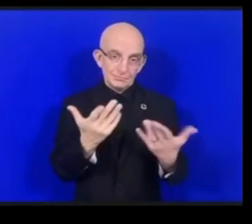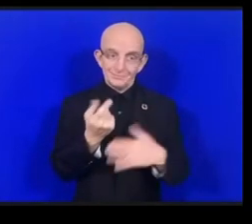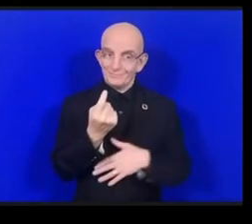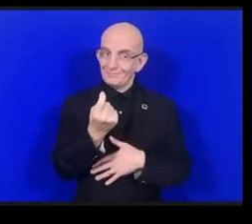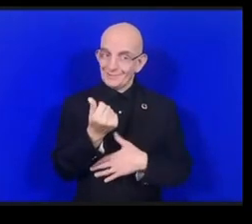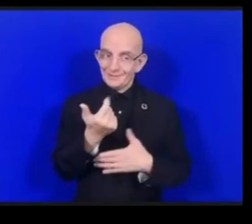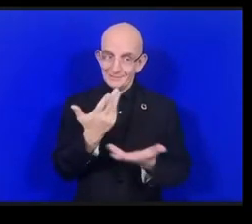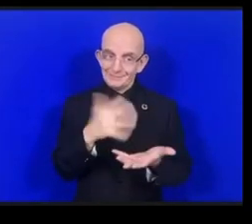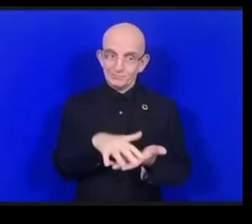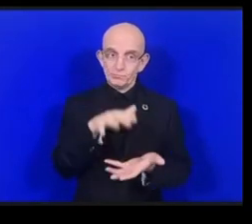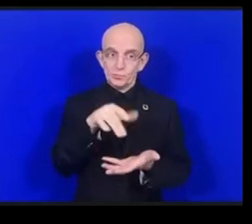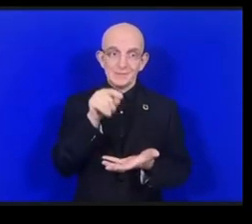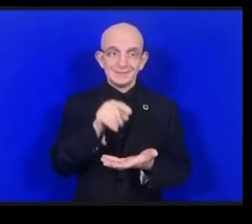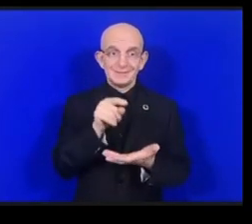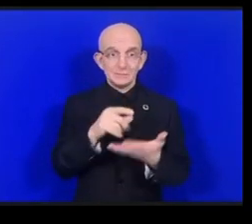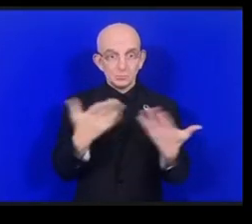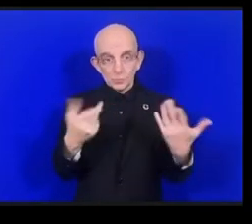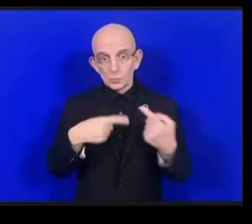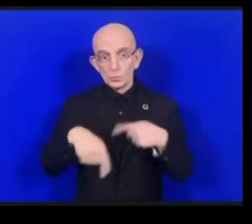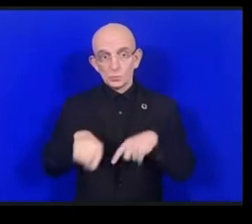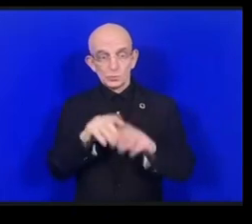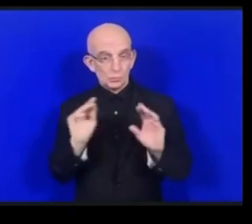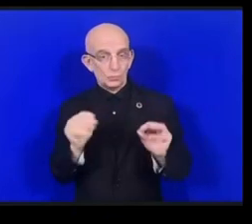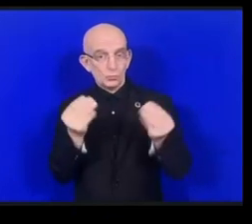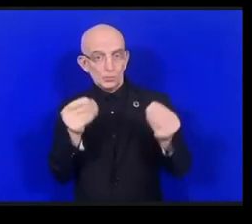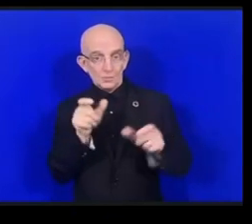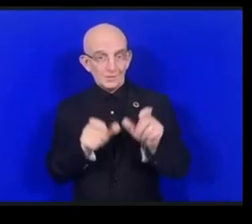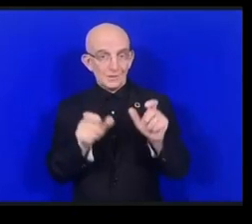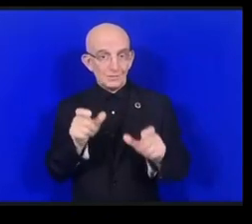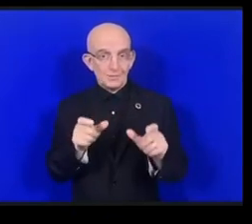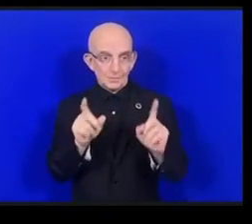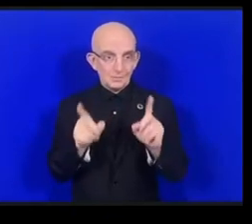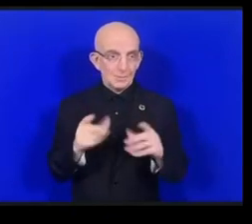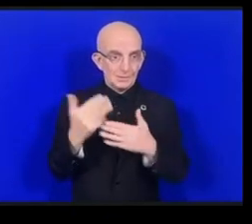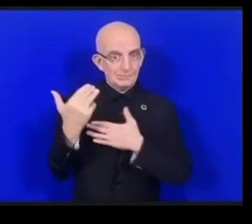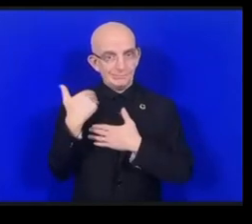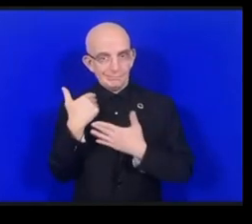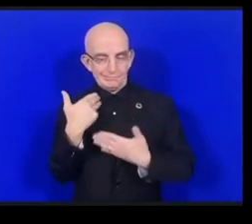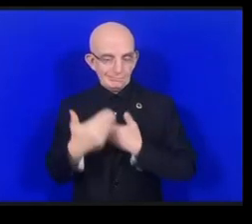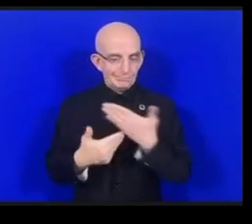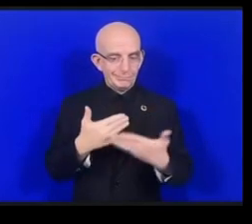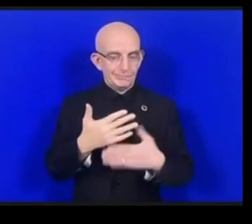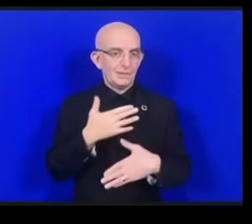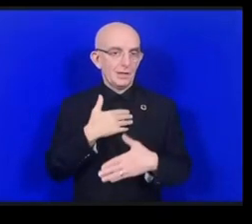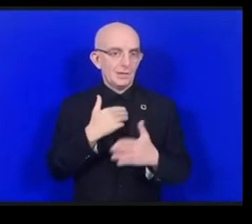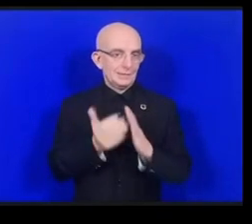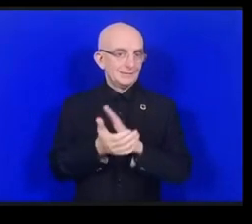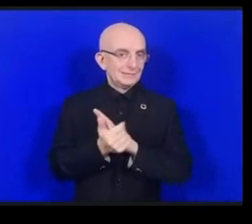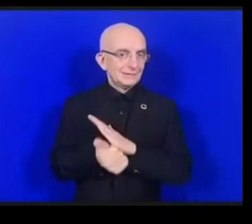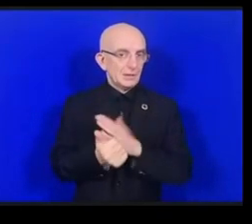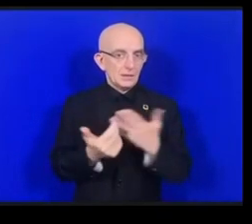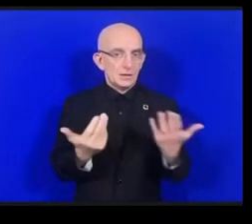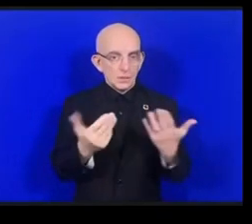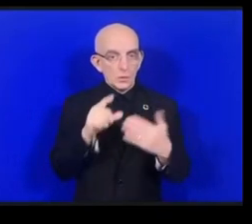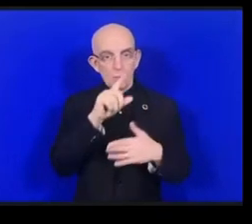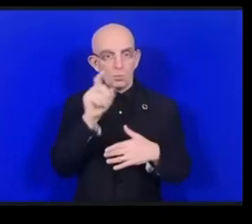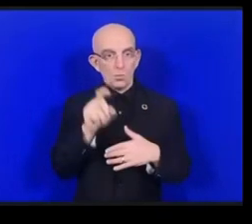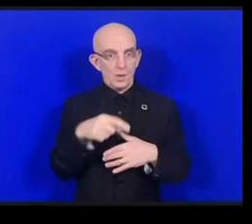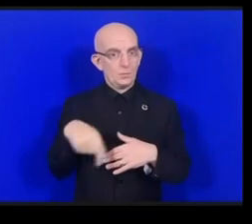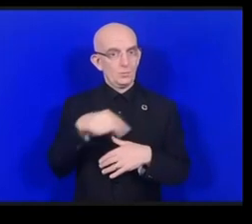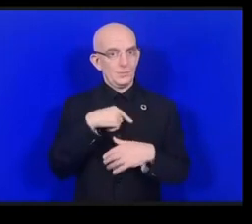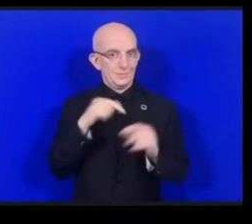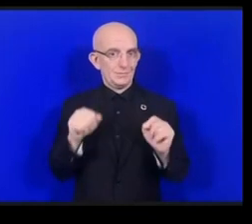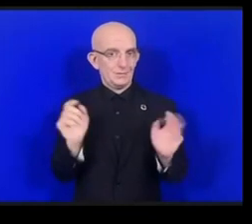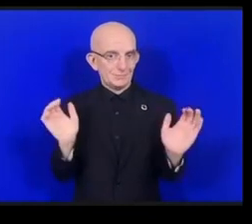scale because we are stay needing to S here like that uh for talking about the issue